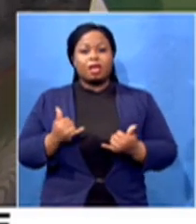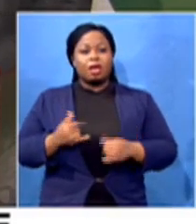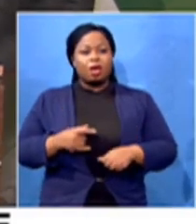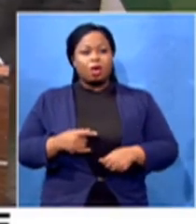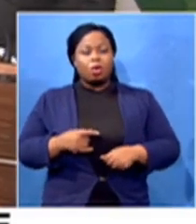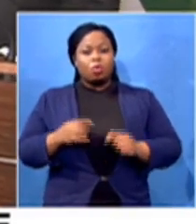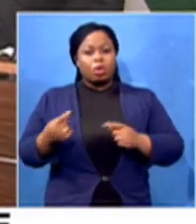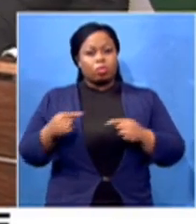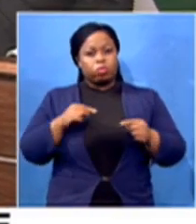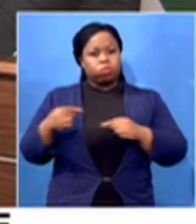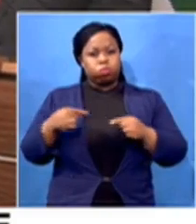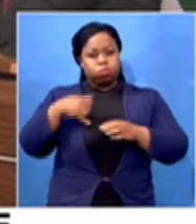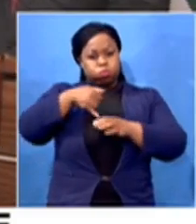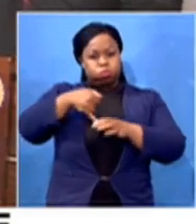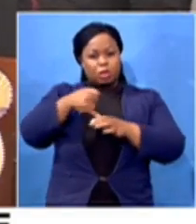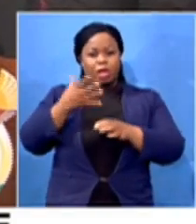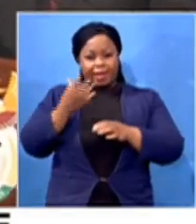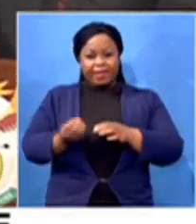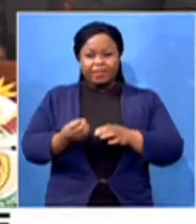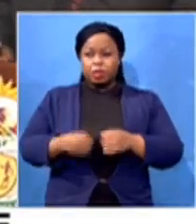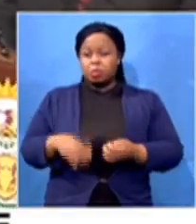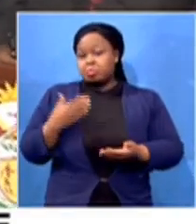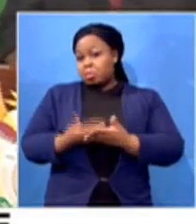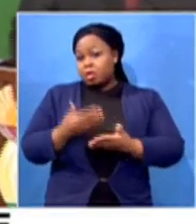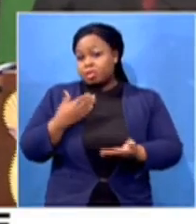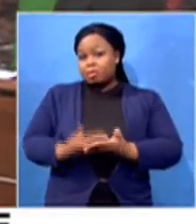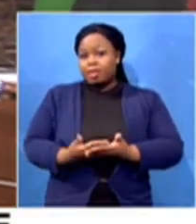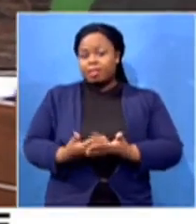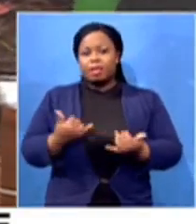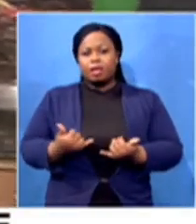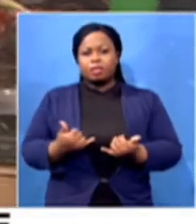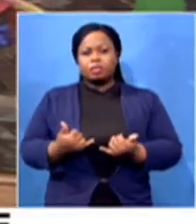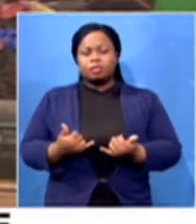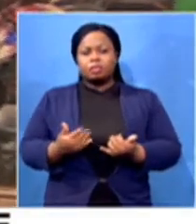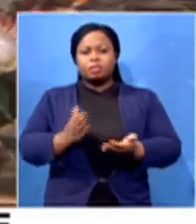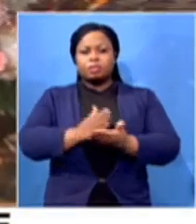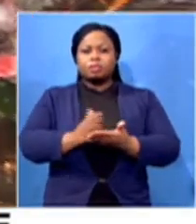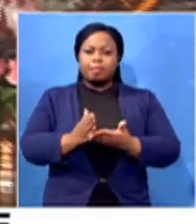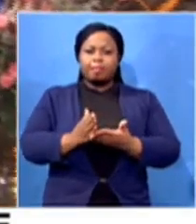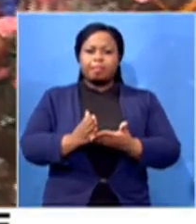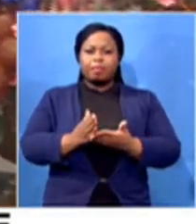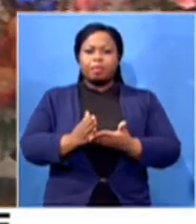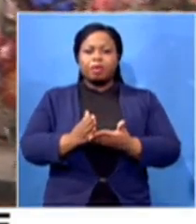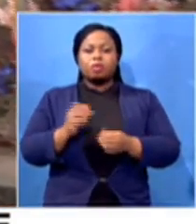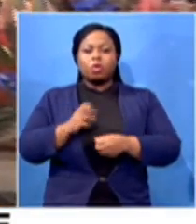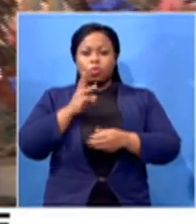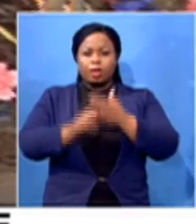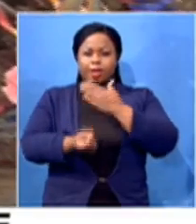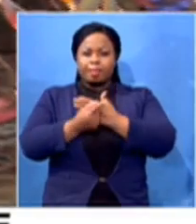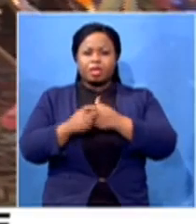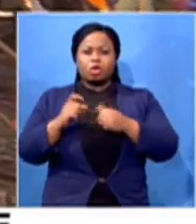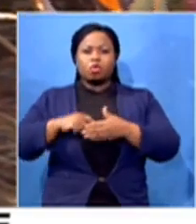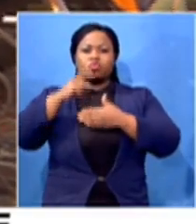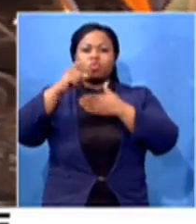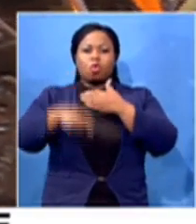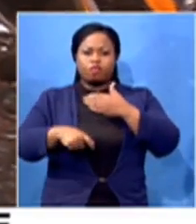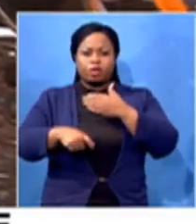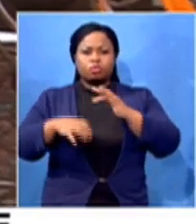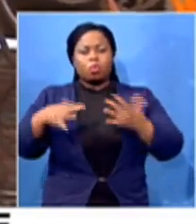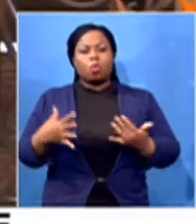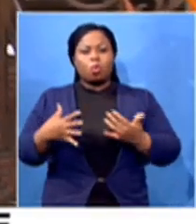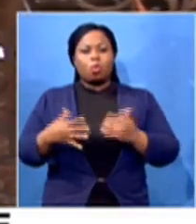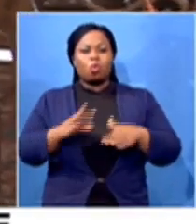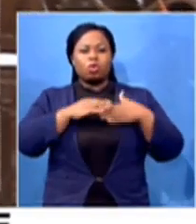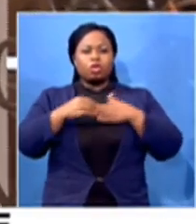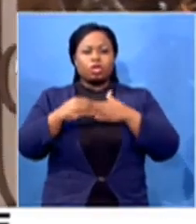itself, there's a likelihood already that there's movement towards a conference or some kind of a leadership battle that